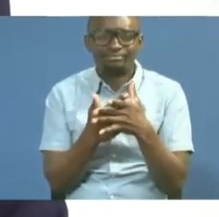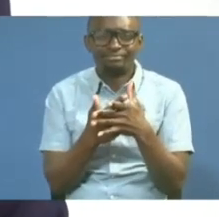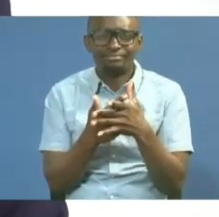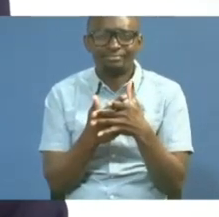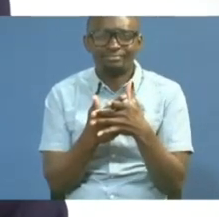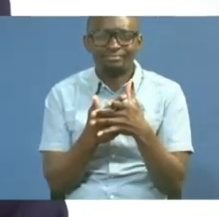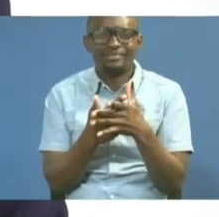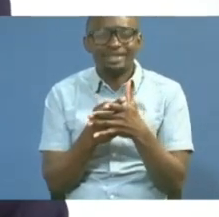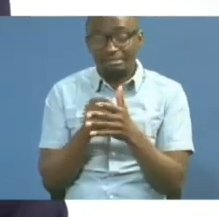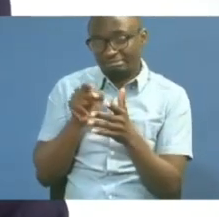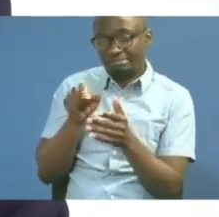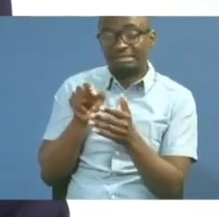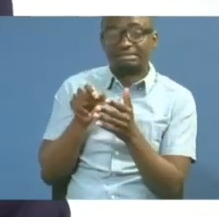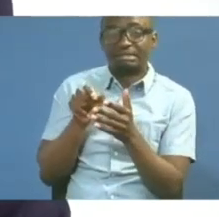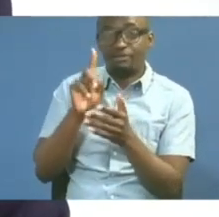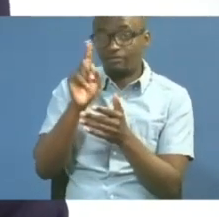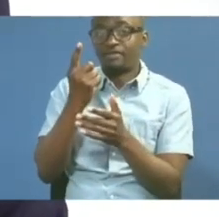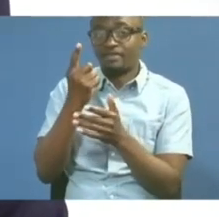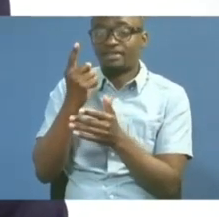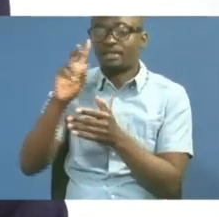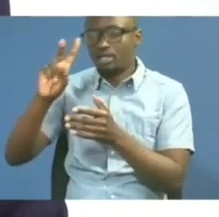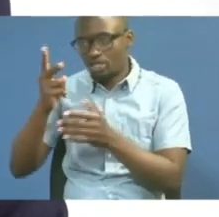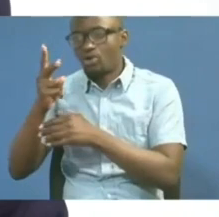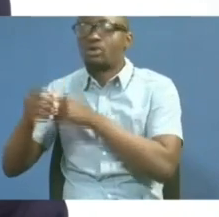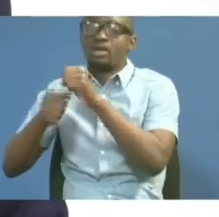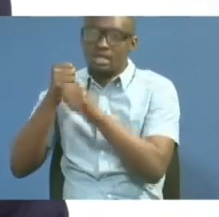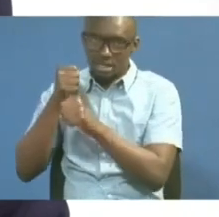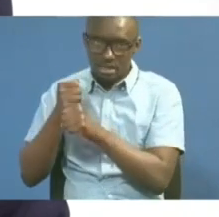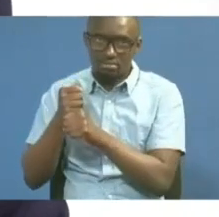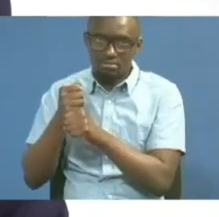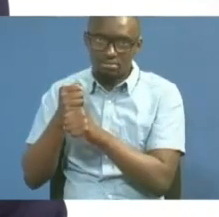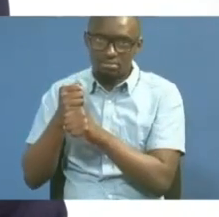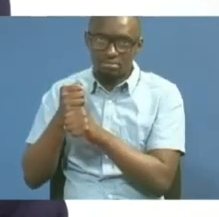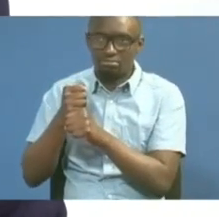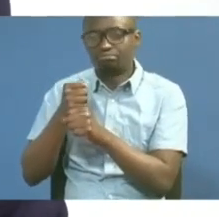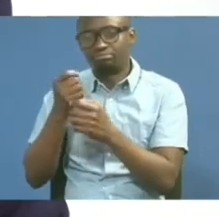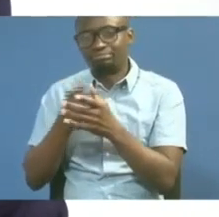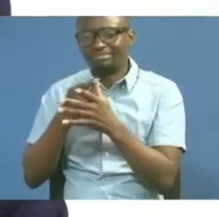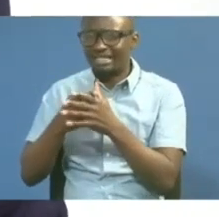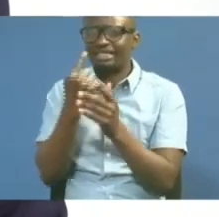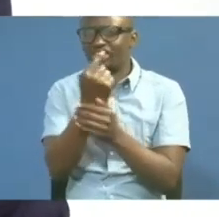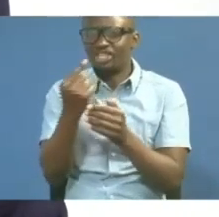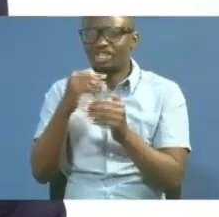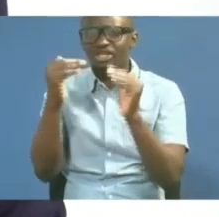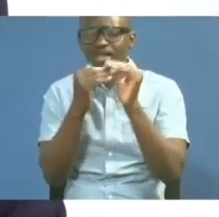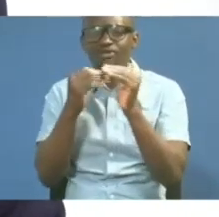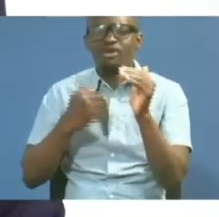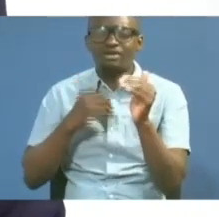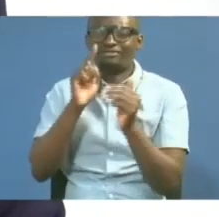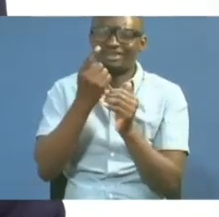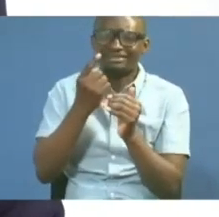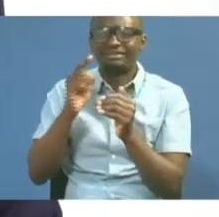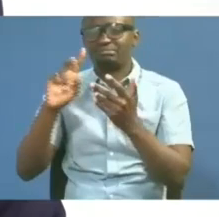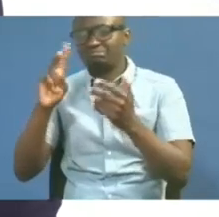And after that, that will be in the first and second year. You are at every level, first, second, third, and